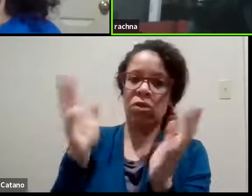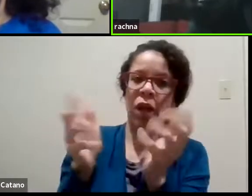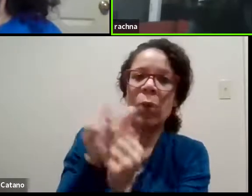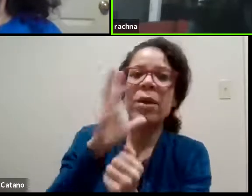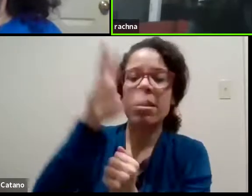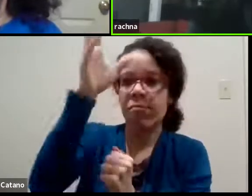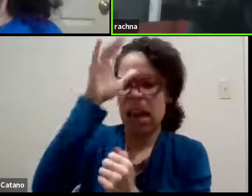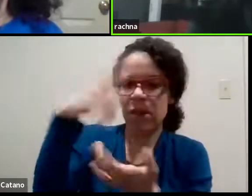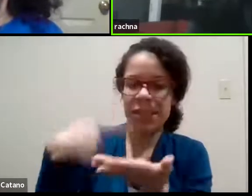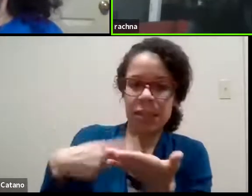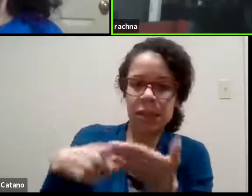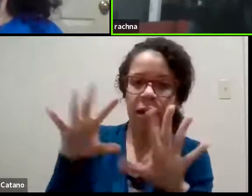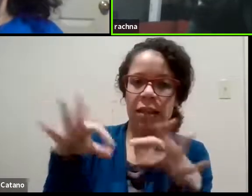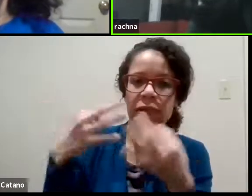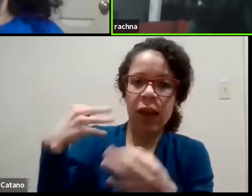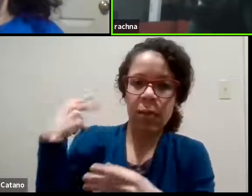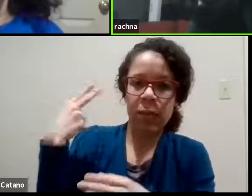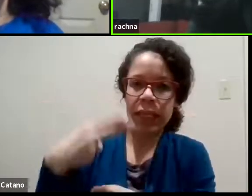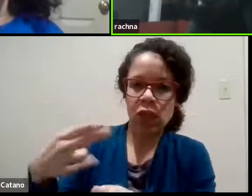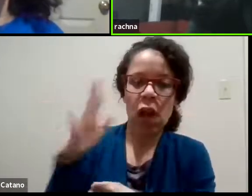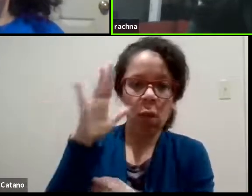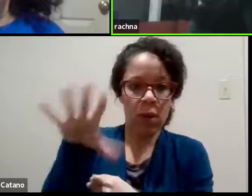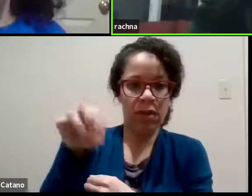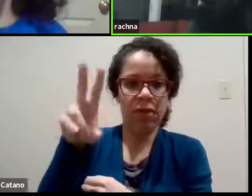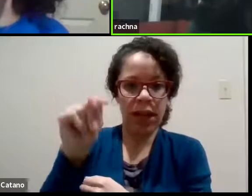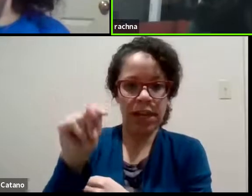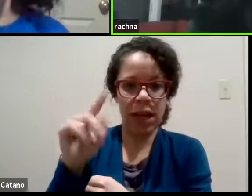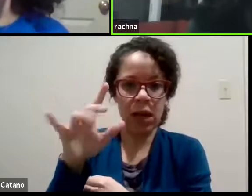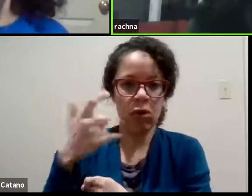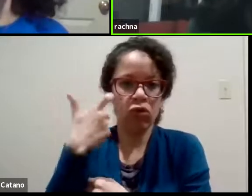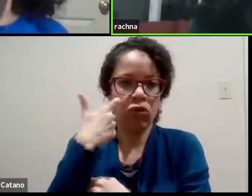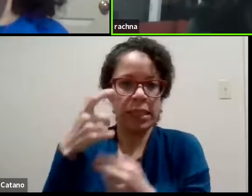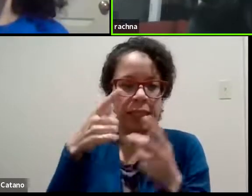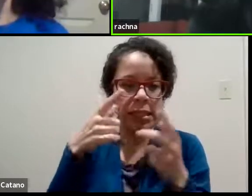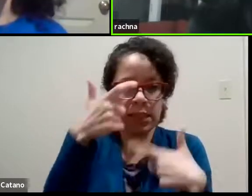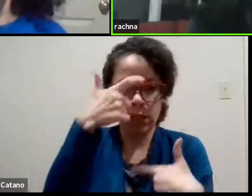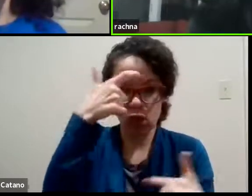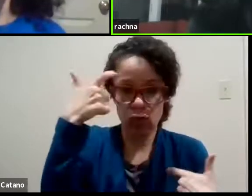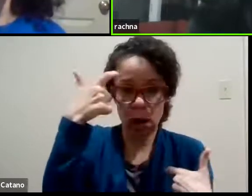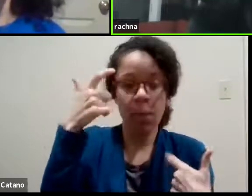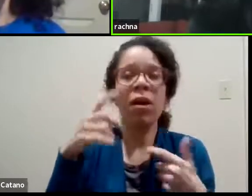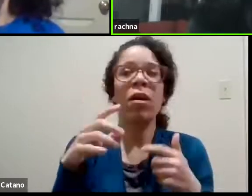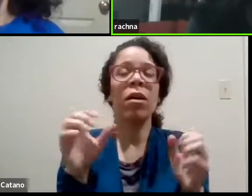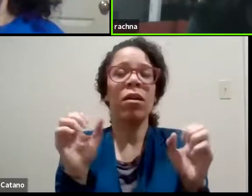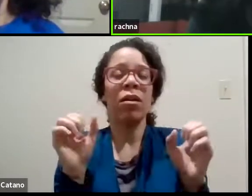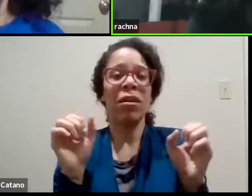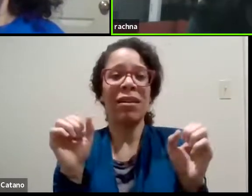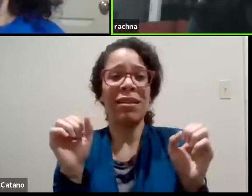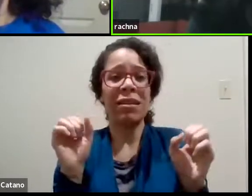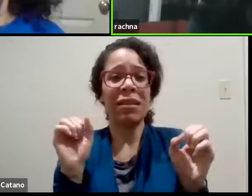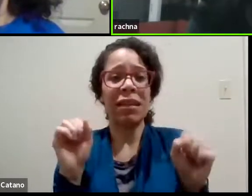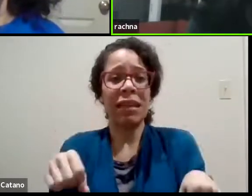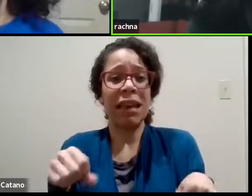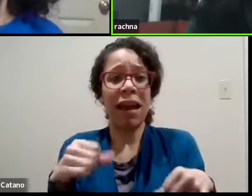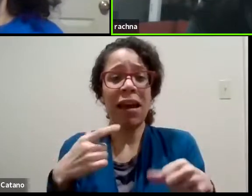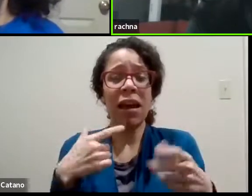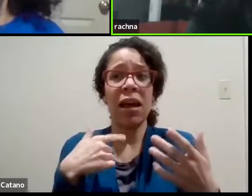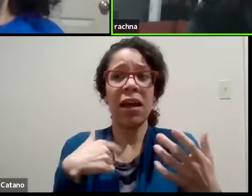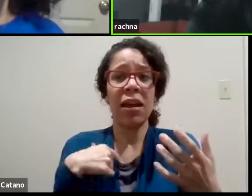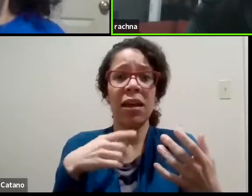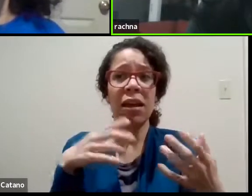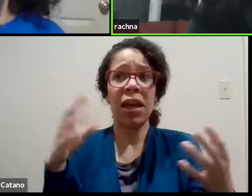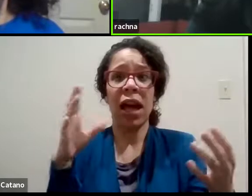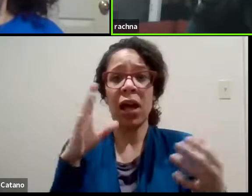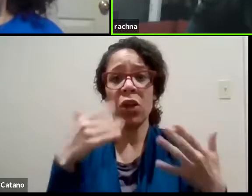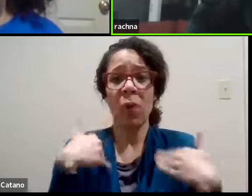parents, I'd find out that history of trauma. Can I make a direct correlation